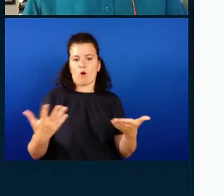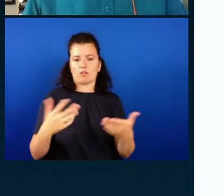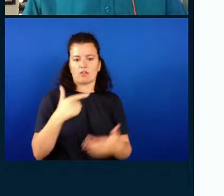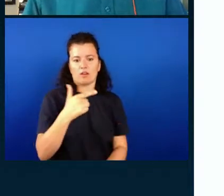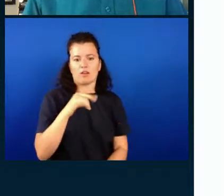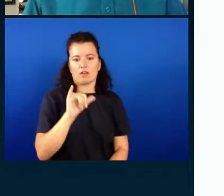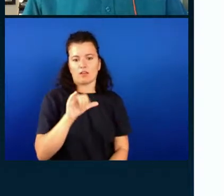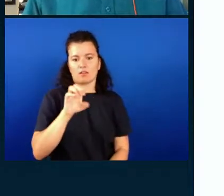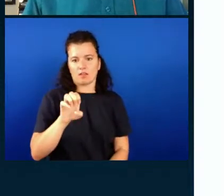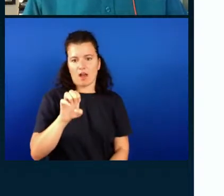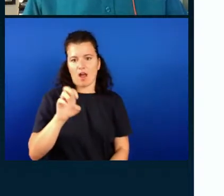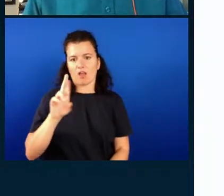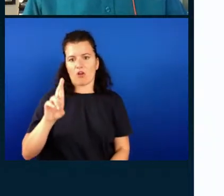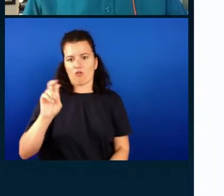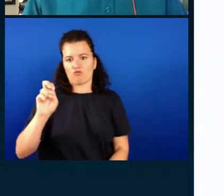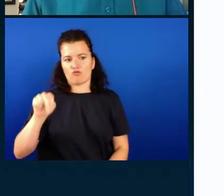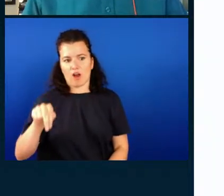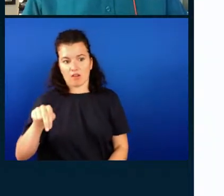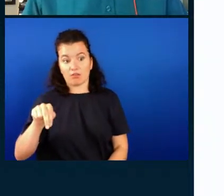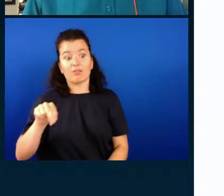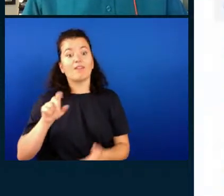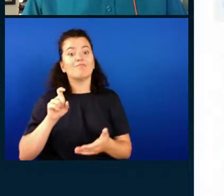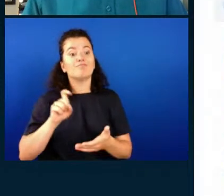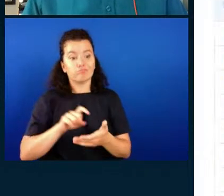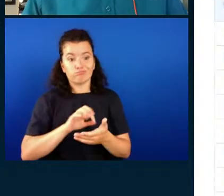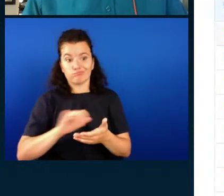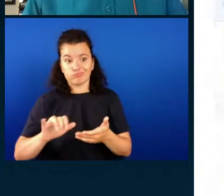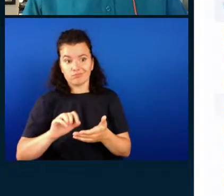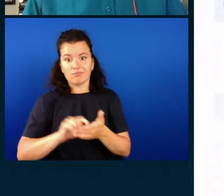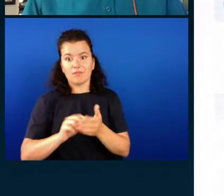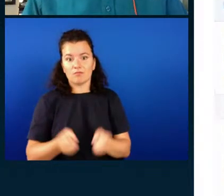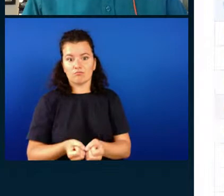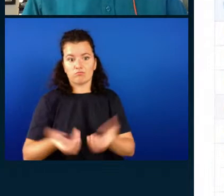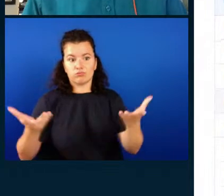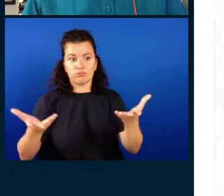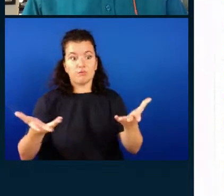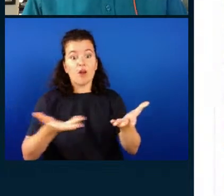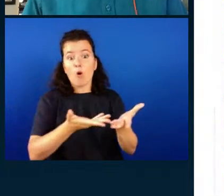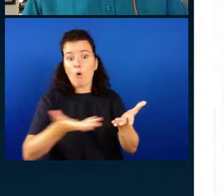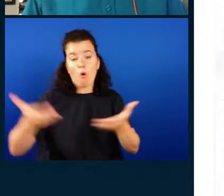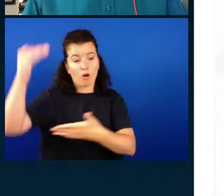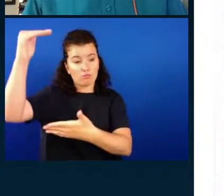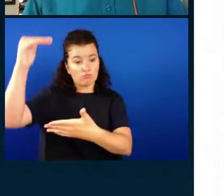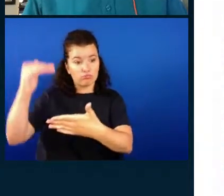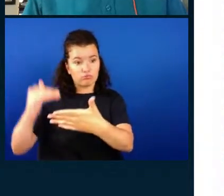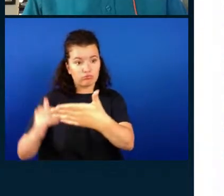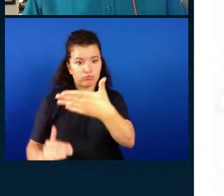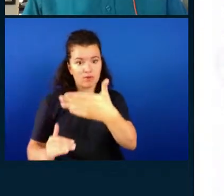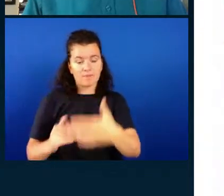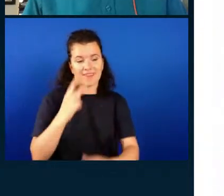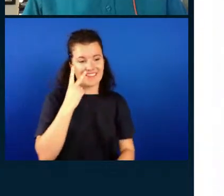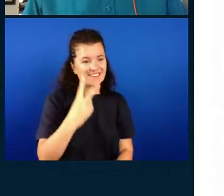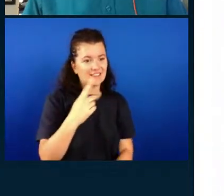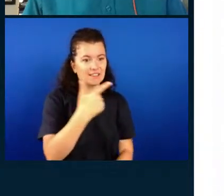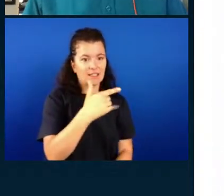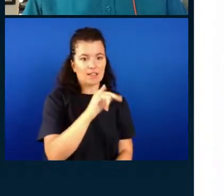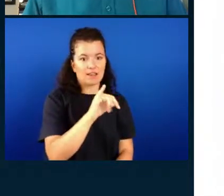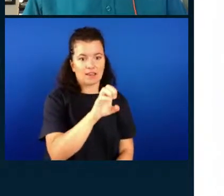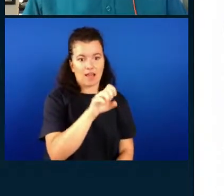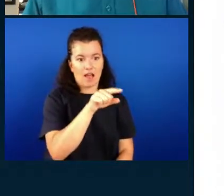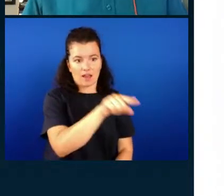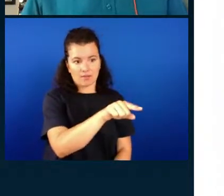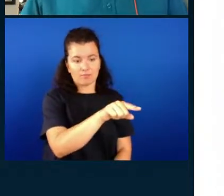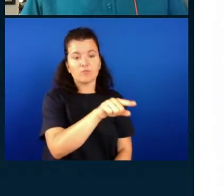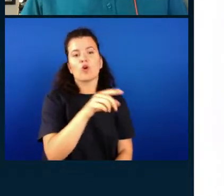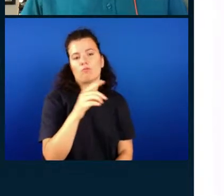show you the few tiny things I did here. If I go into Thai, this is the Thai repo, so it's